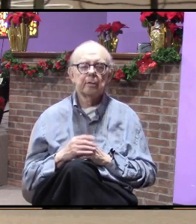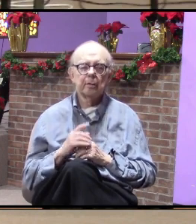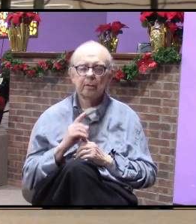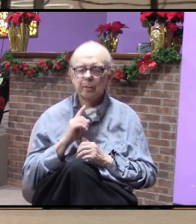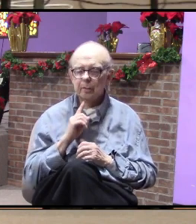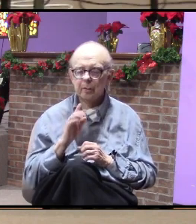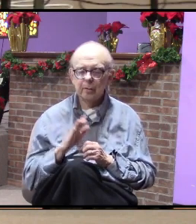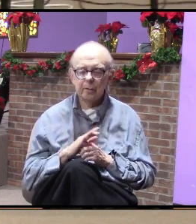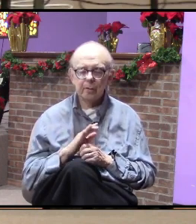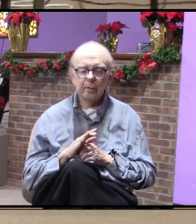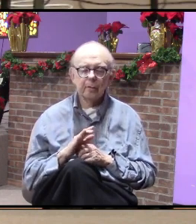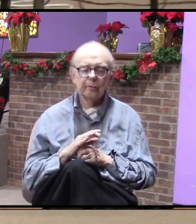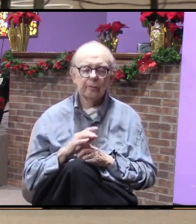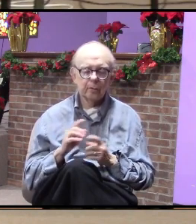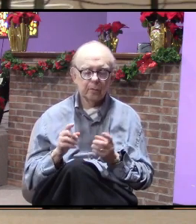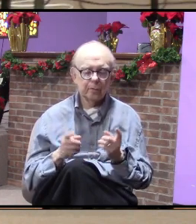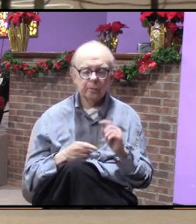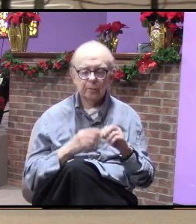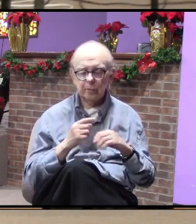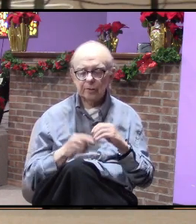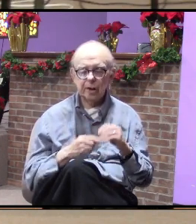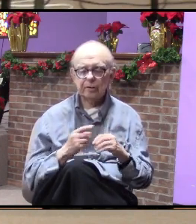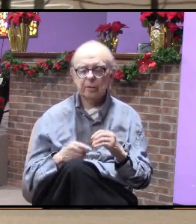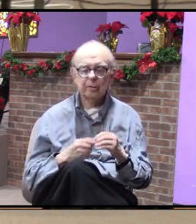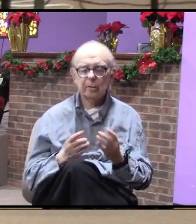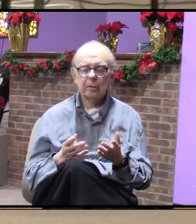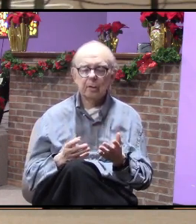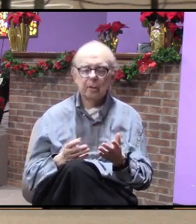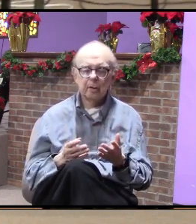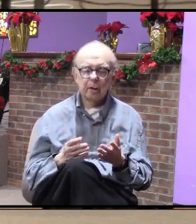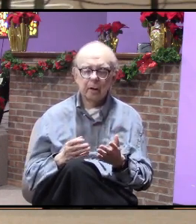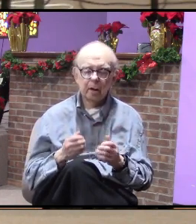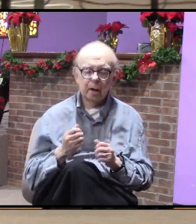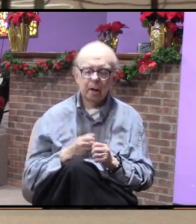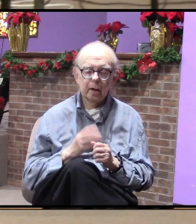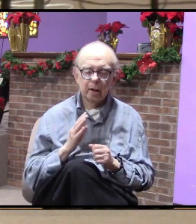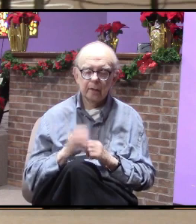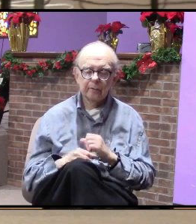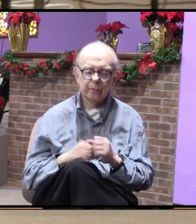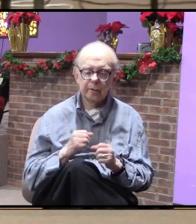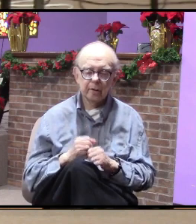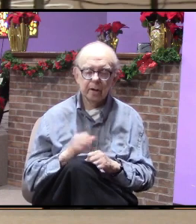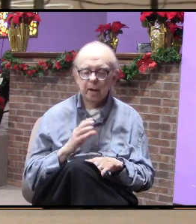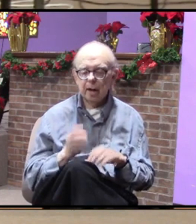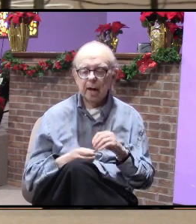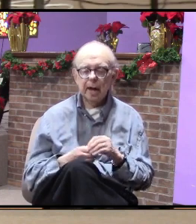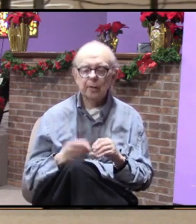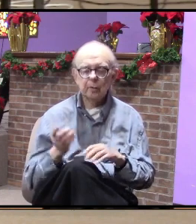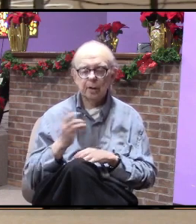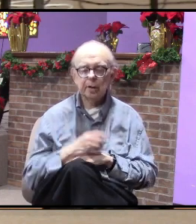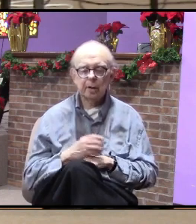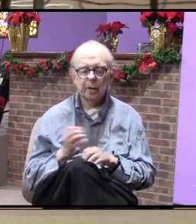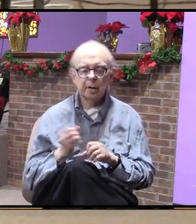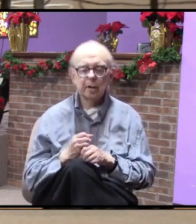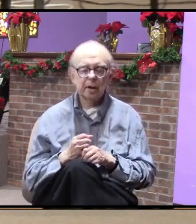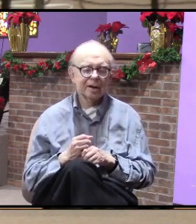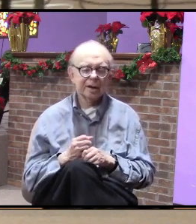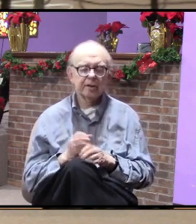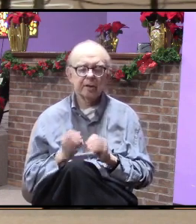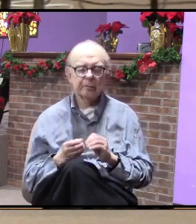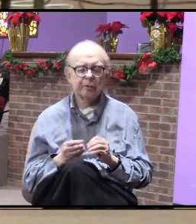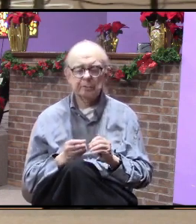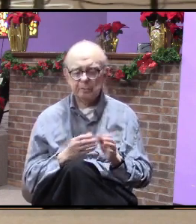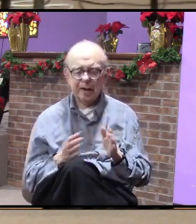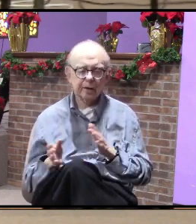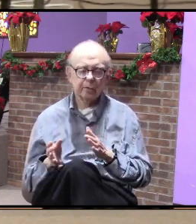one full rotation, right? And so every 4 years we've got to add another one to get it back into